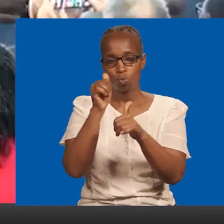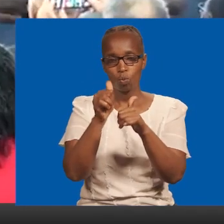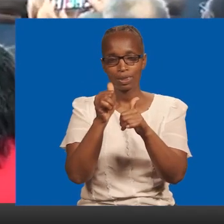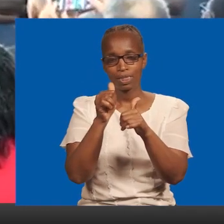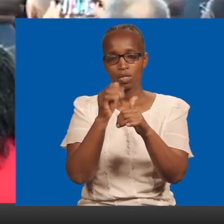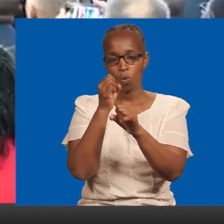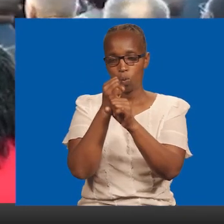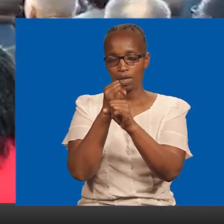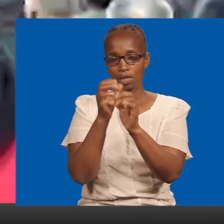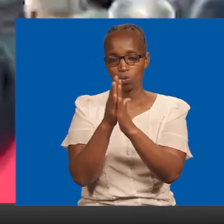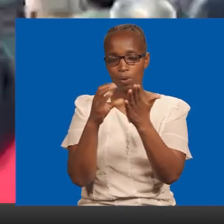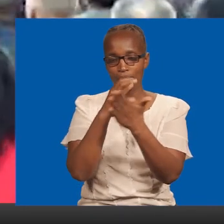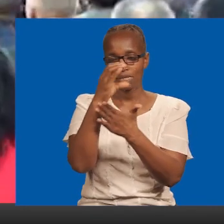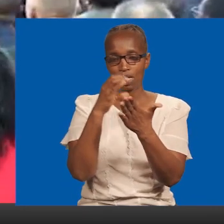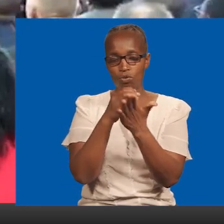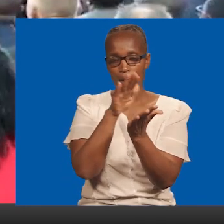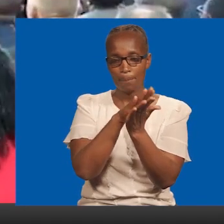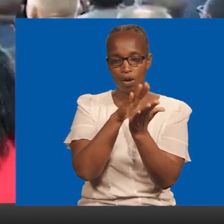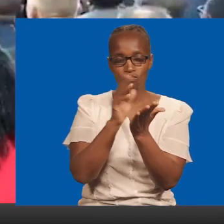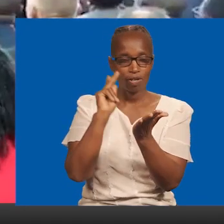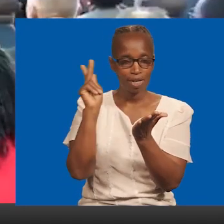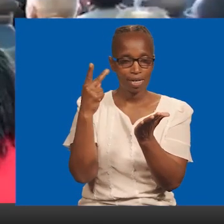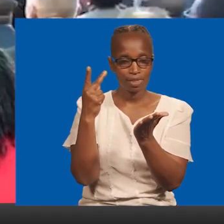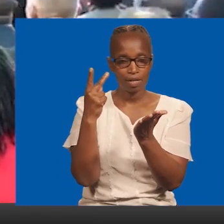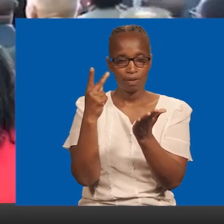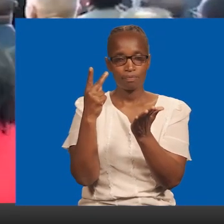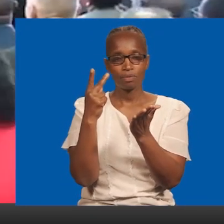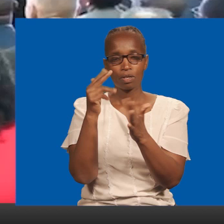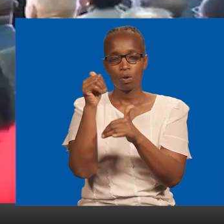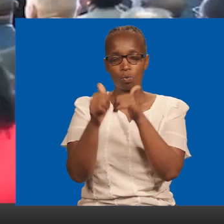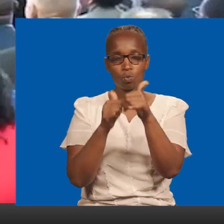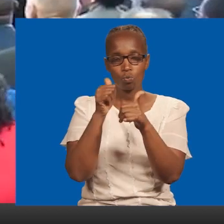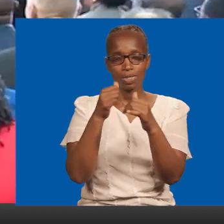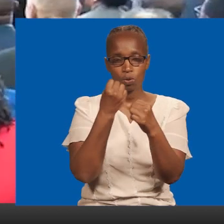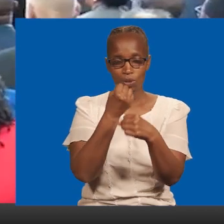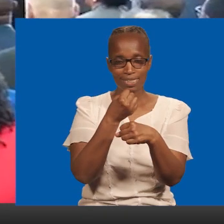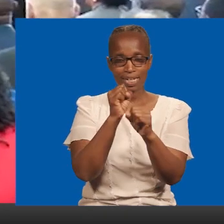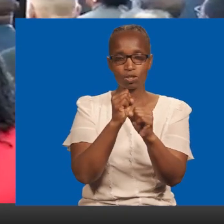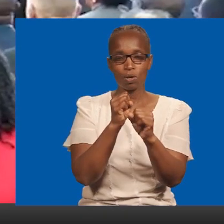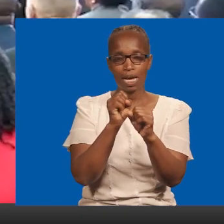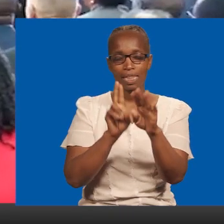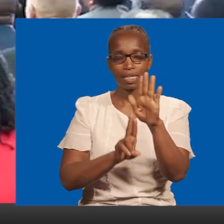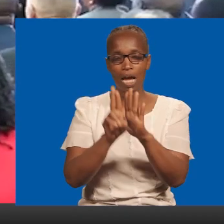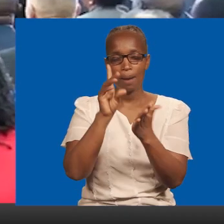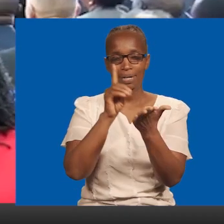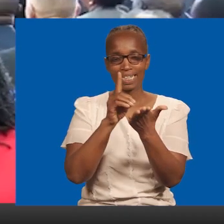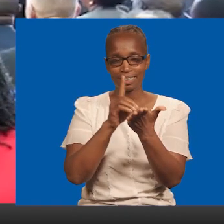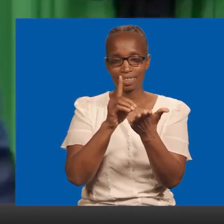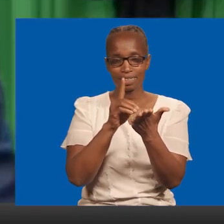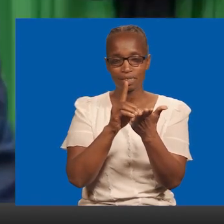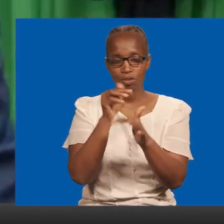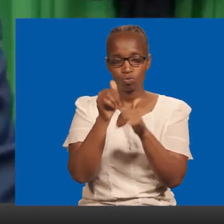Kenya facilitates centralized custody of these securities and secures updating of the status of transactions